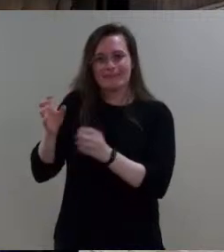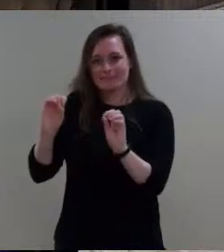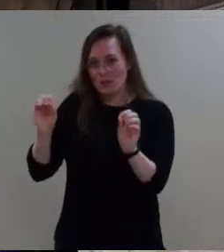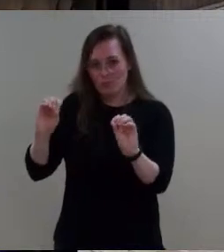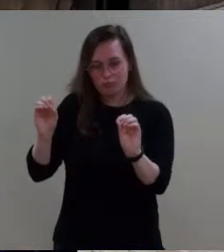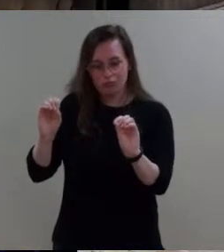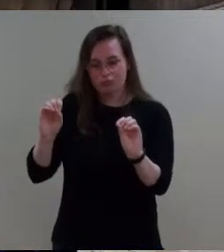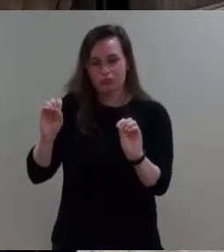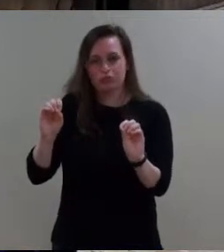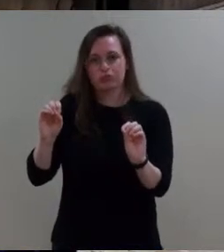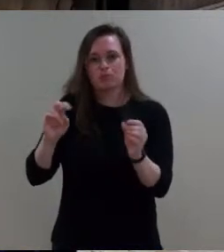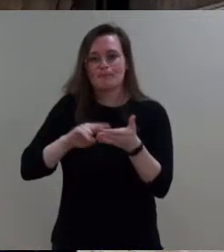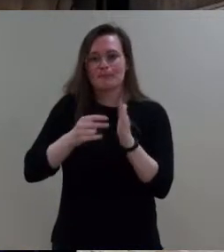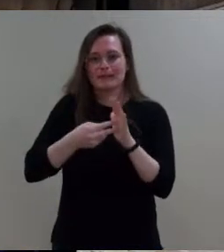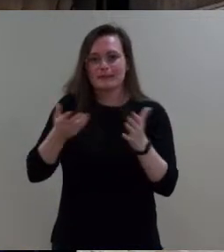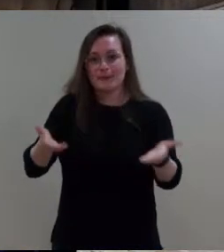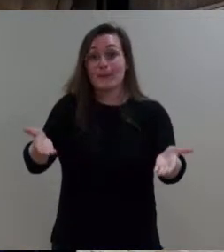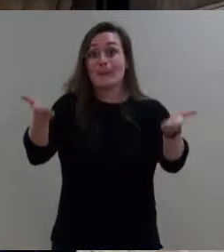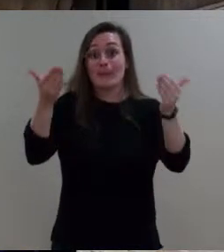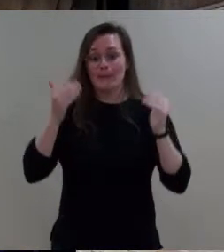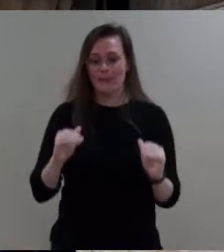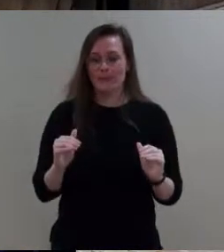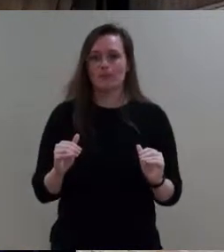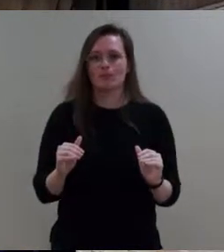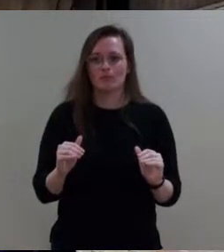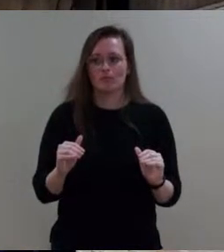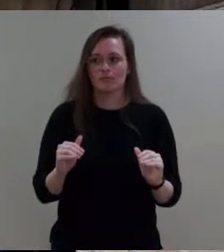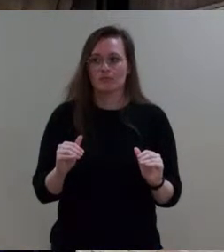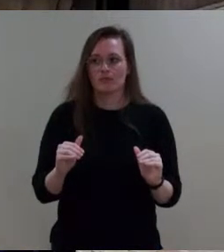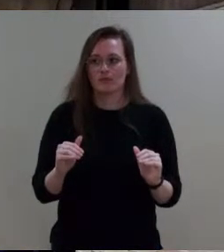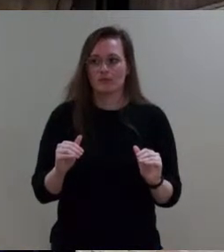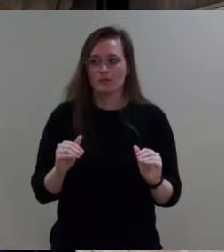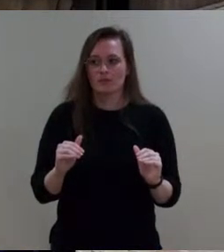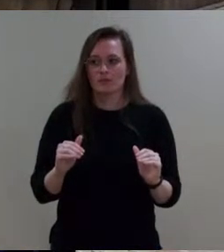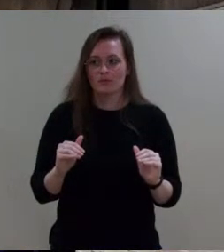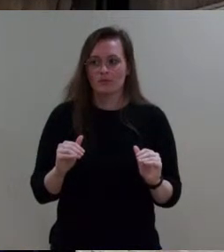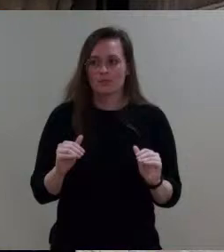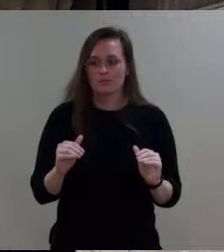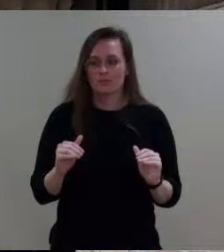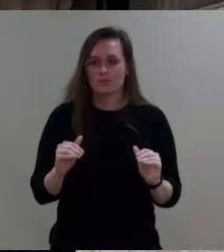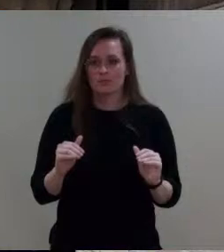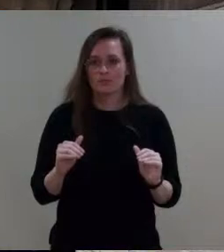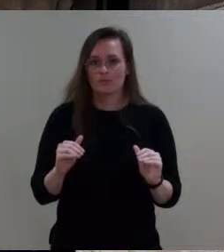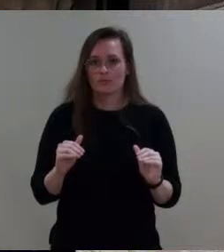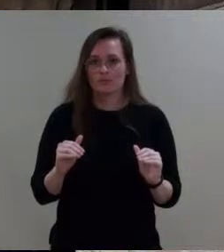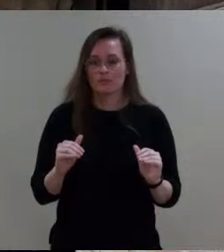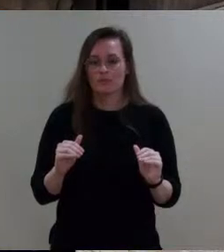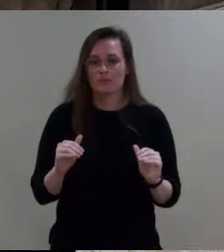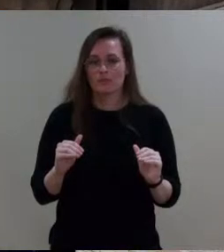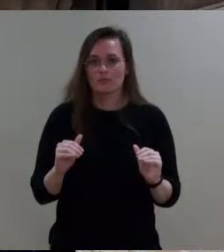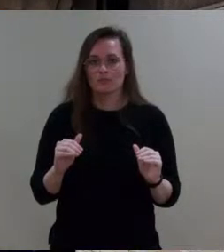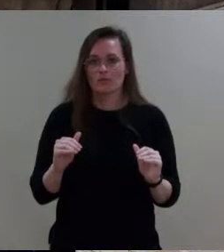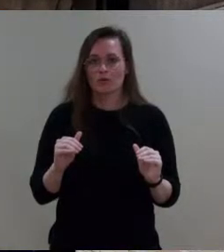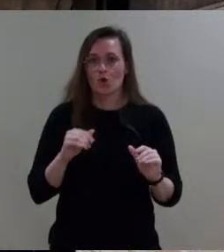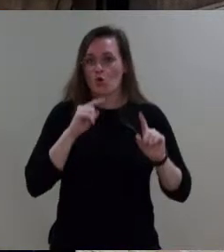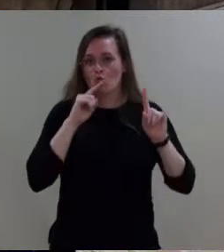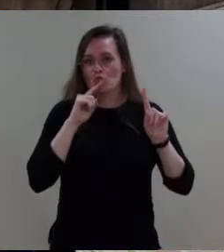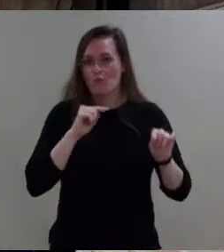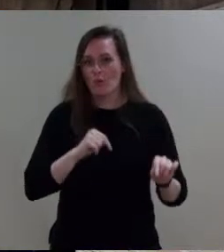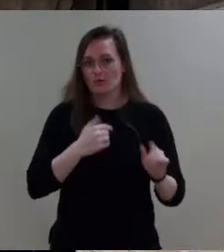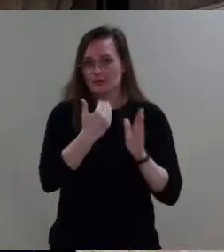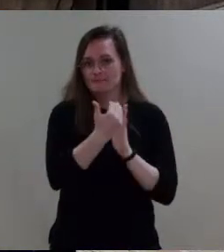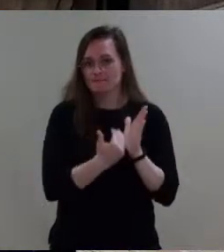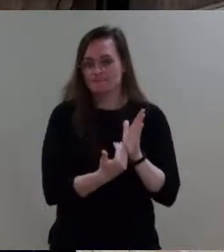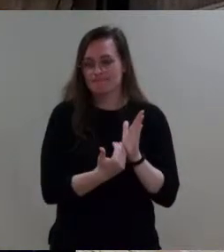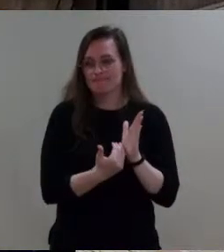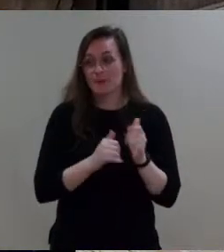us right into our recommendations and our reports, and the